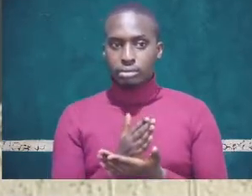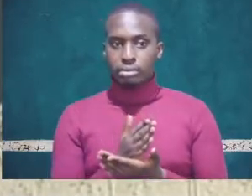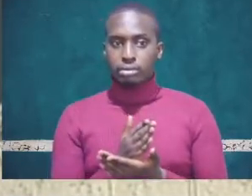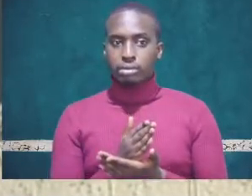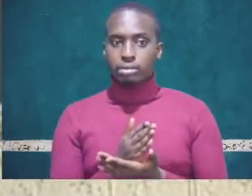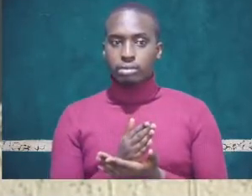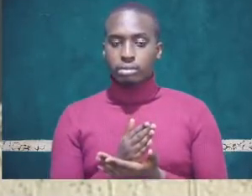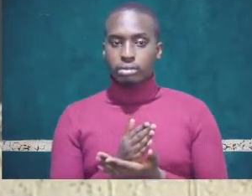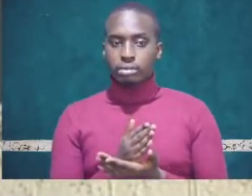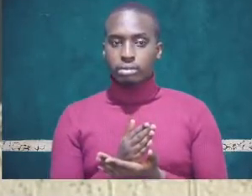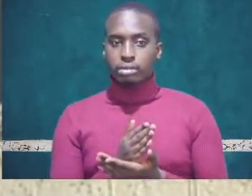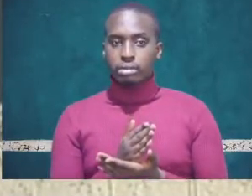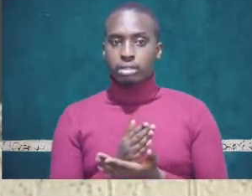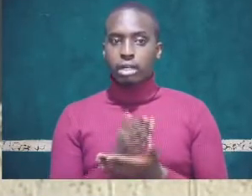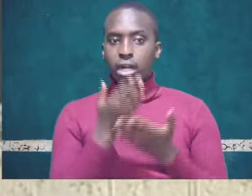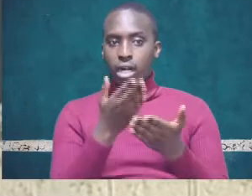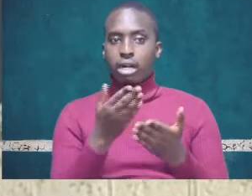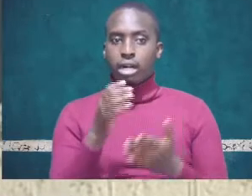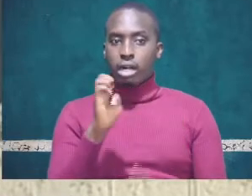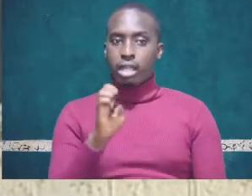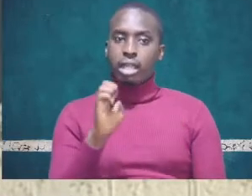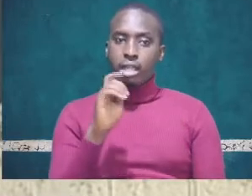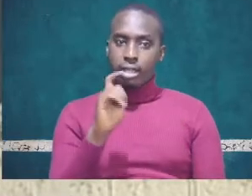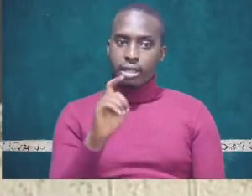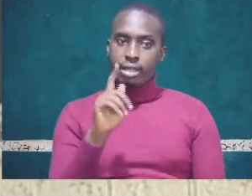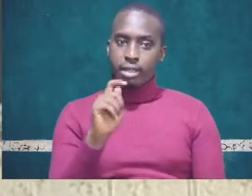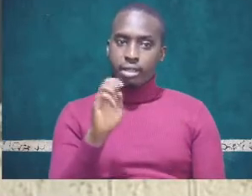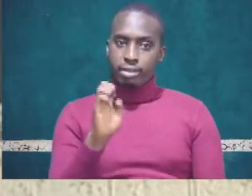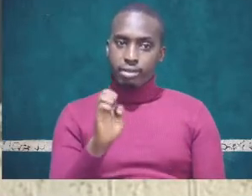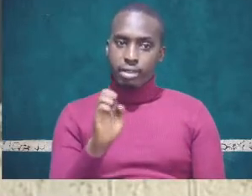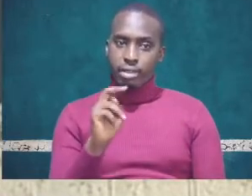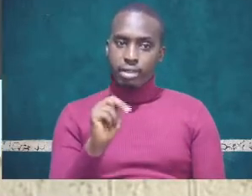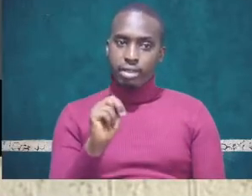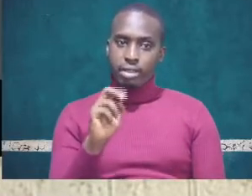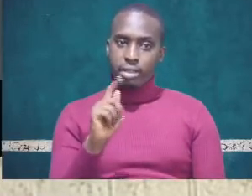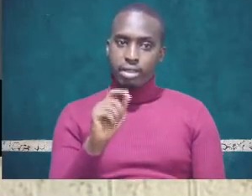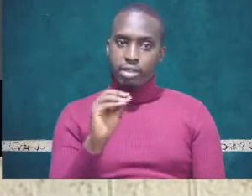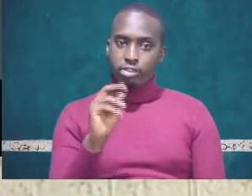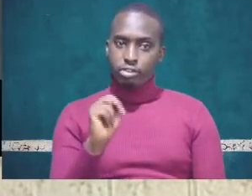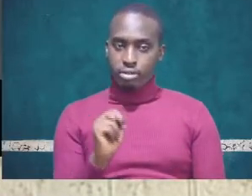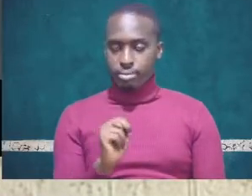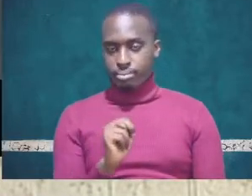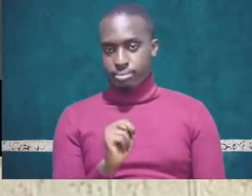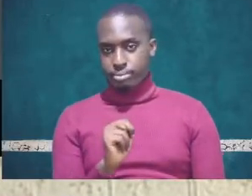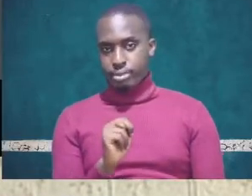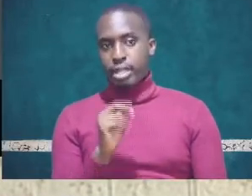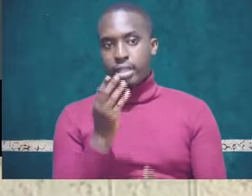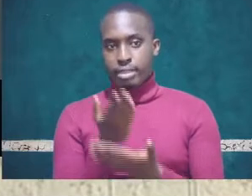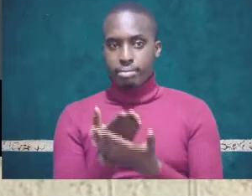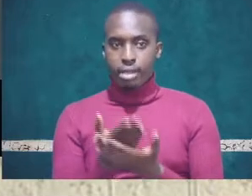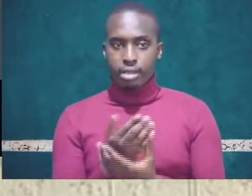in the demand. There is an extension, this is an